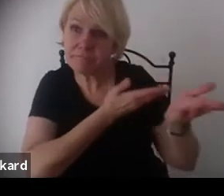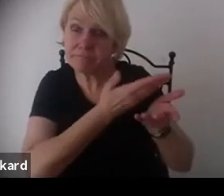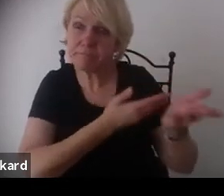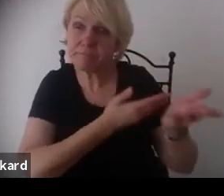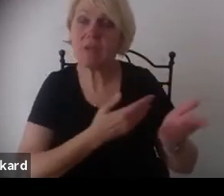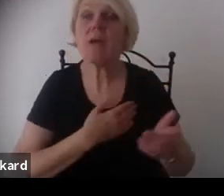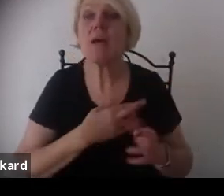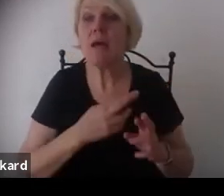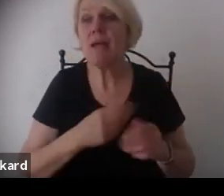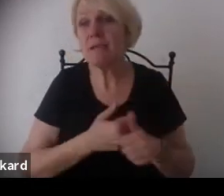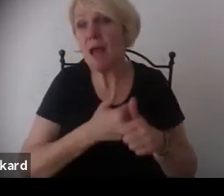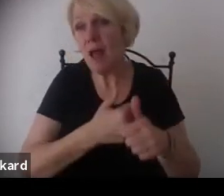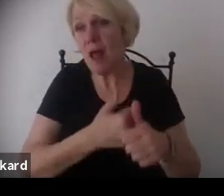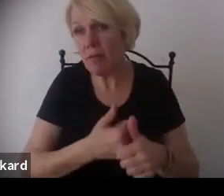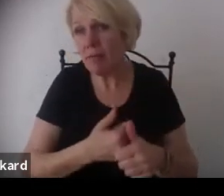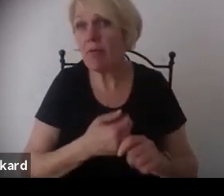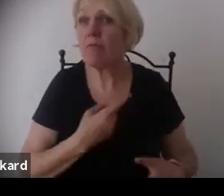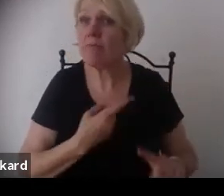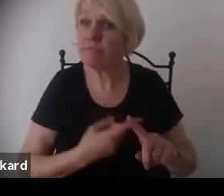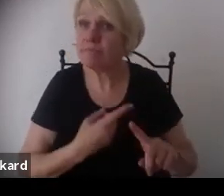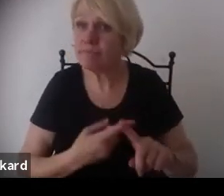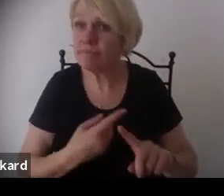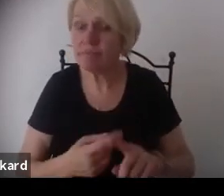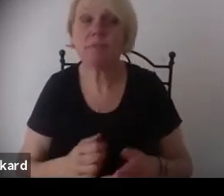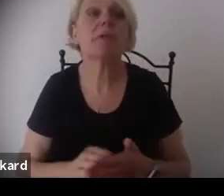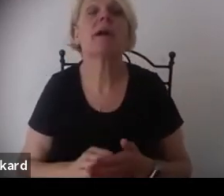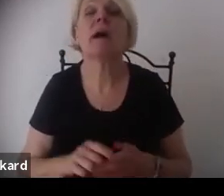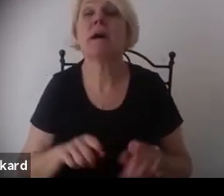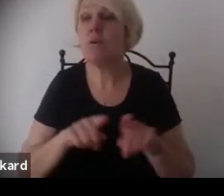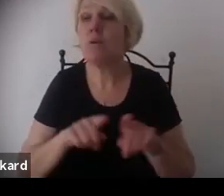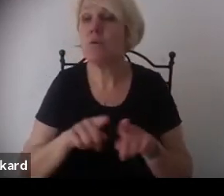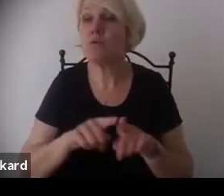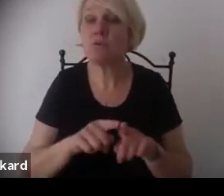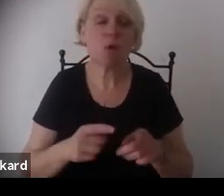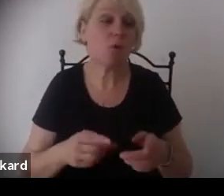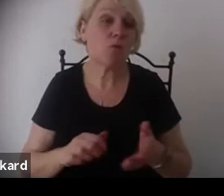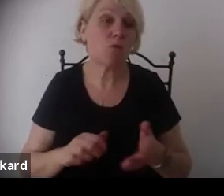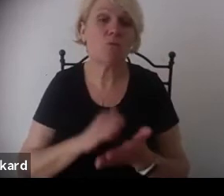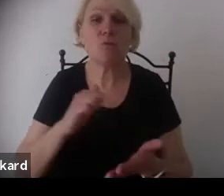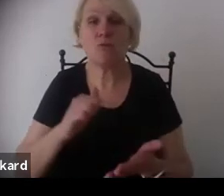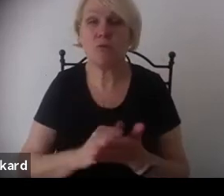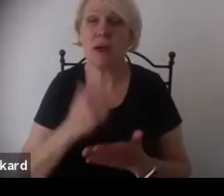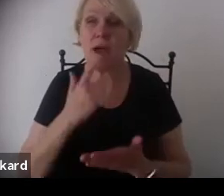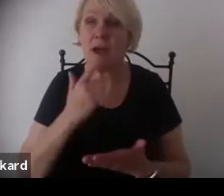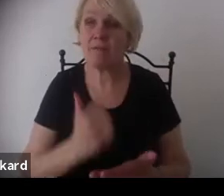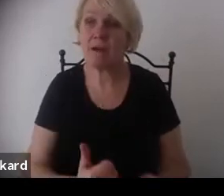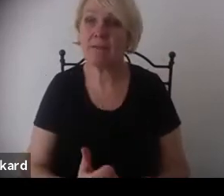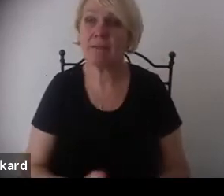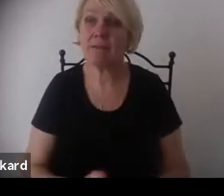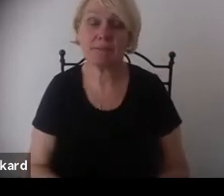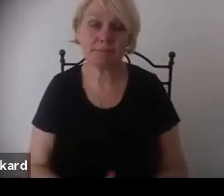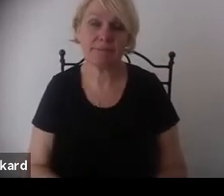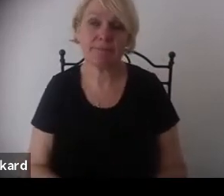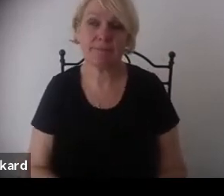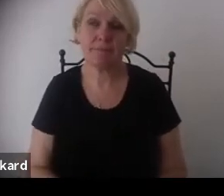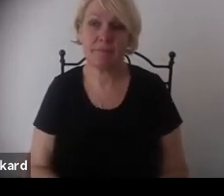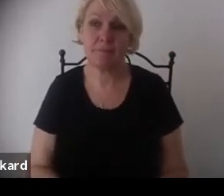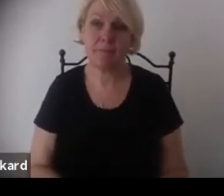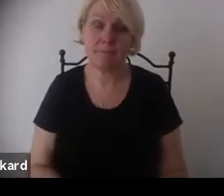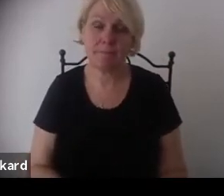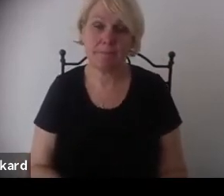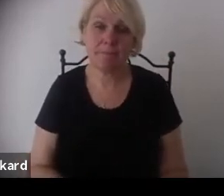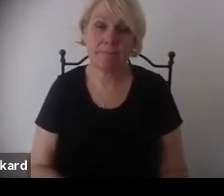things up, and it also helps to make sure that people get the right sort of advice. Okay, no, that's